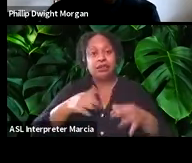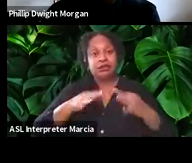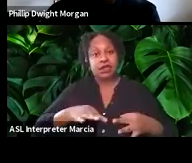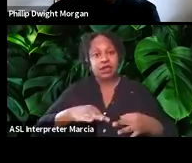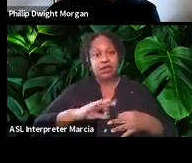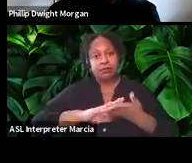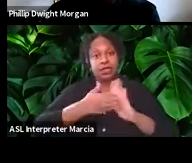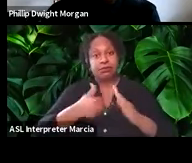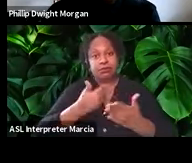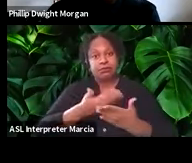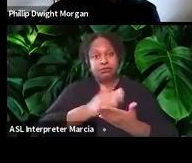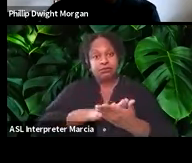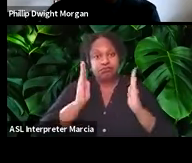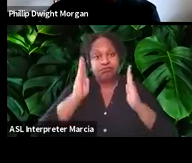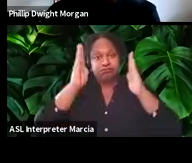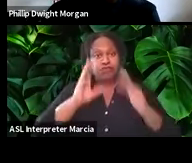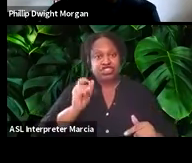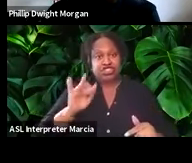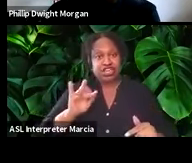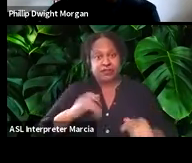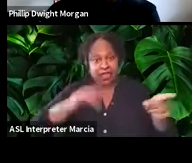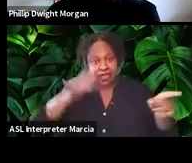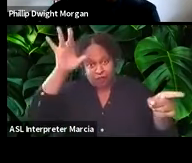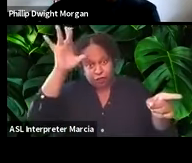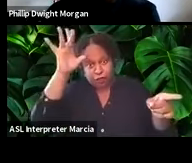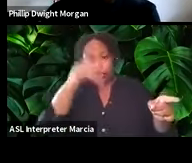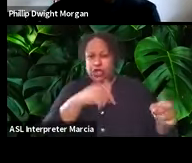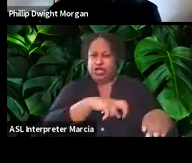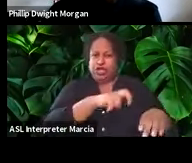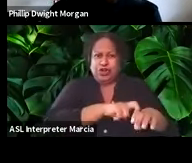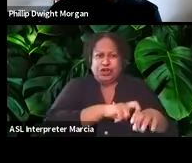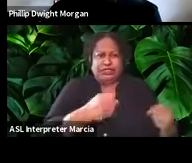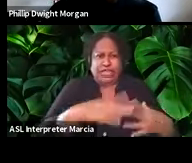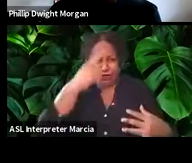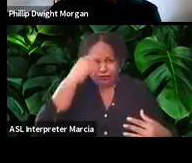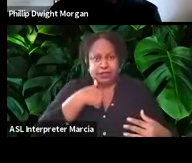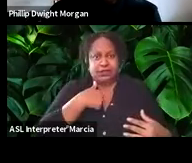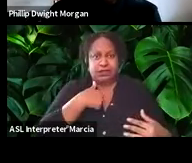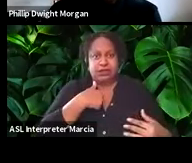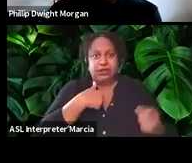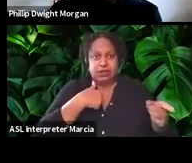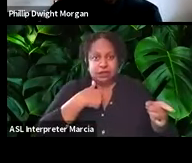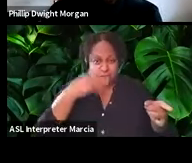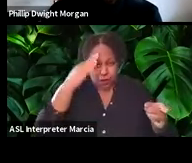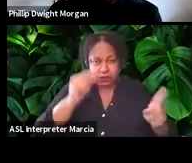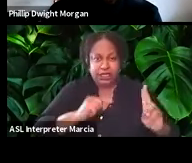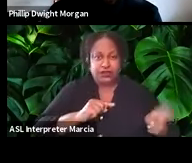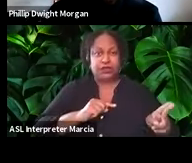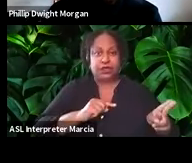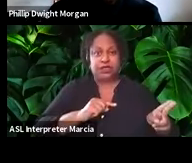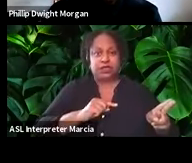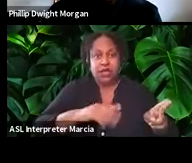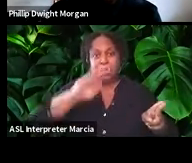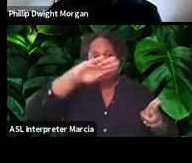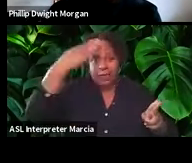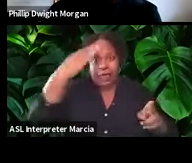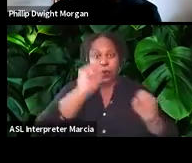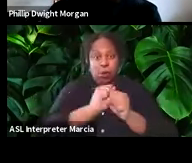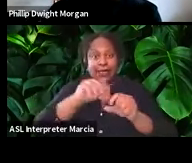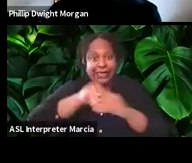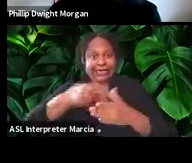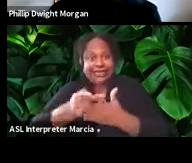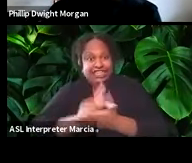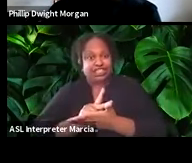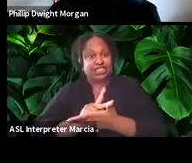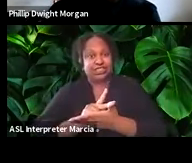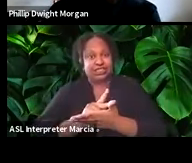chef, my father was so scared and so nervous for me because he knew of the history of what it meant to be Black in kitchens.